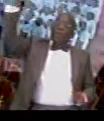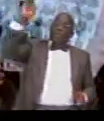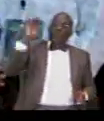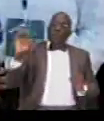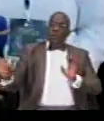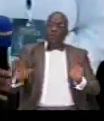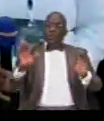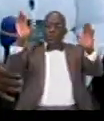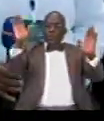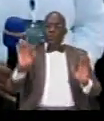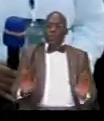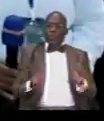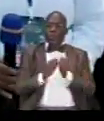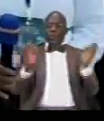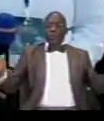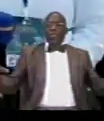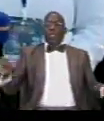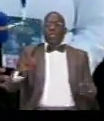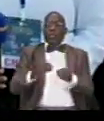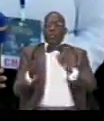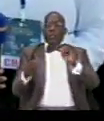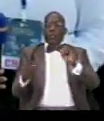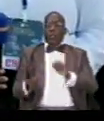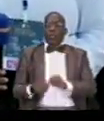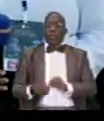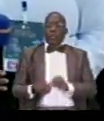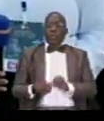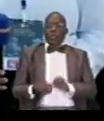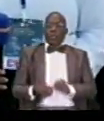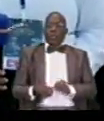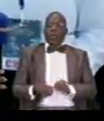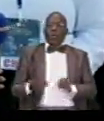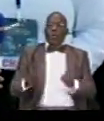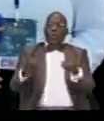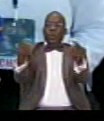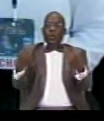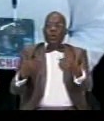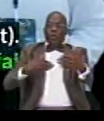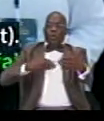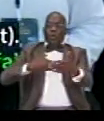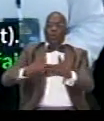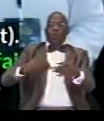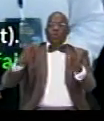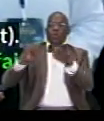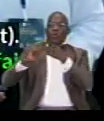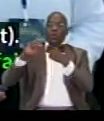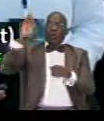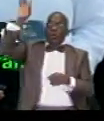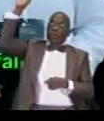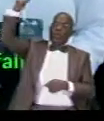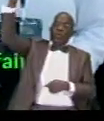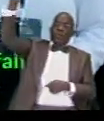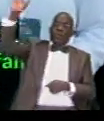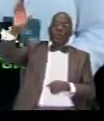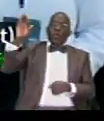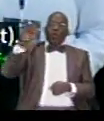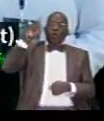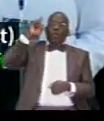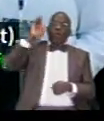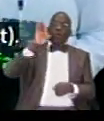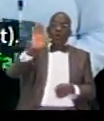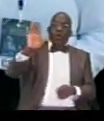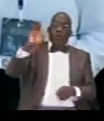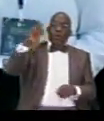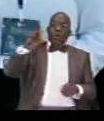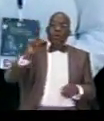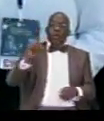wonders without number. Draw near to him, your only shall be